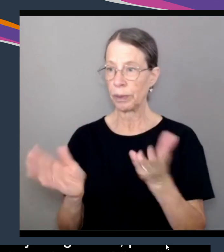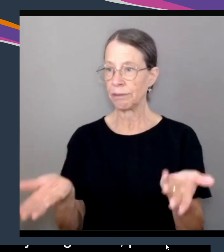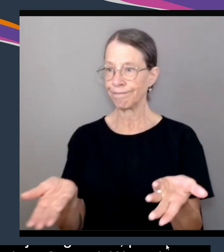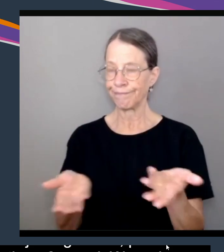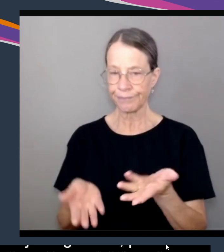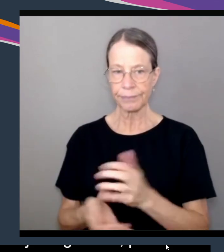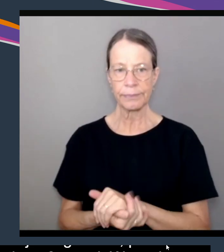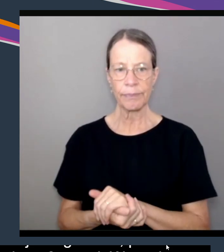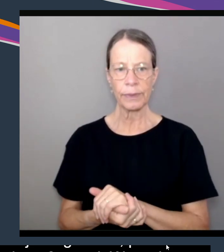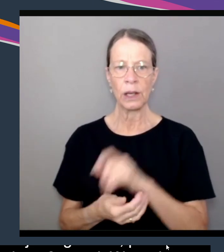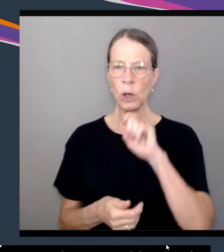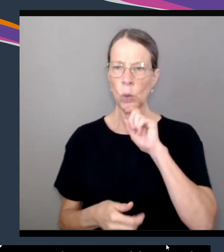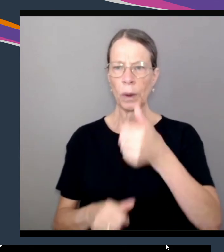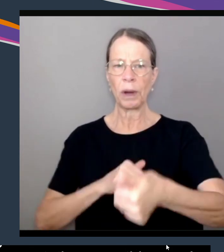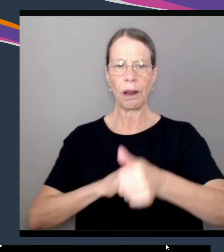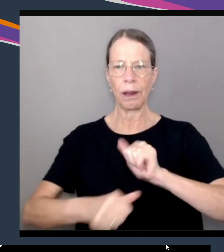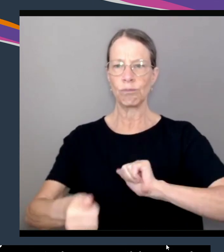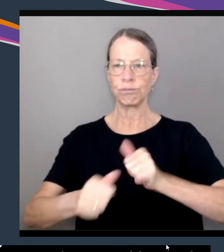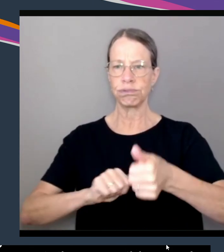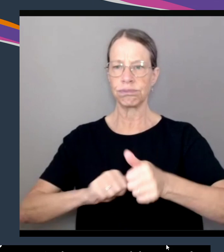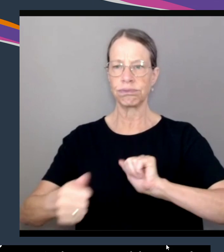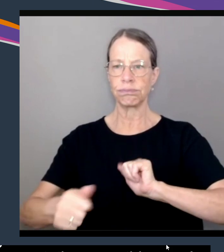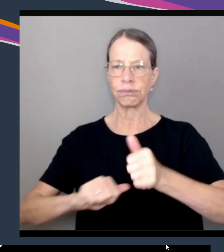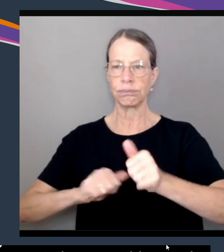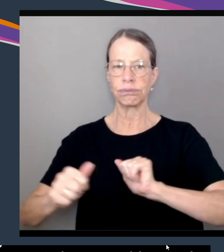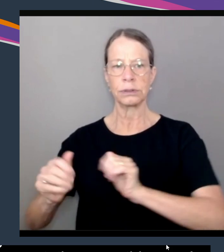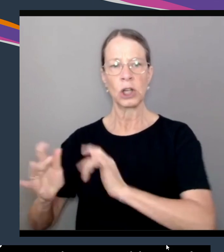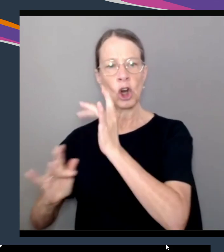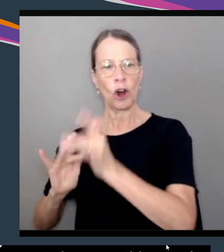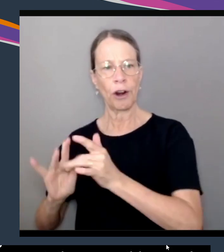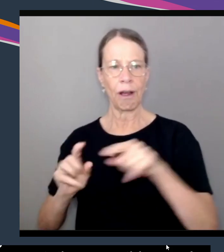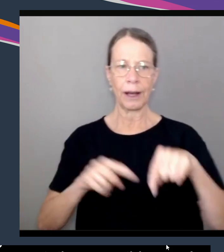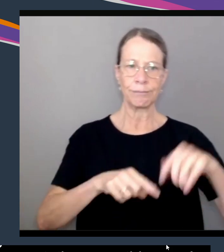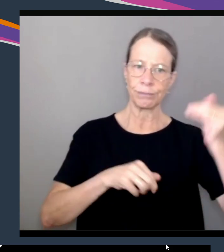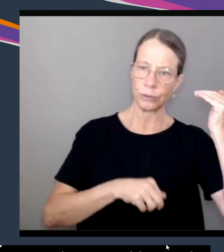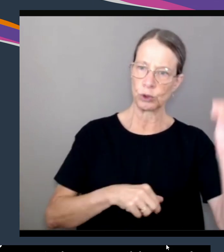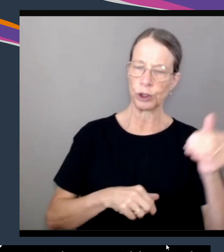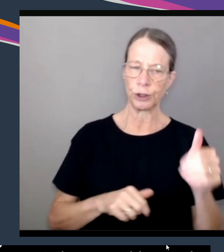alternate between online and in the room questions.